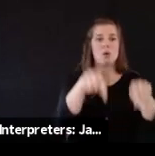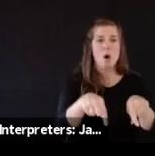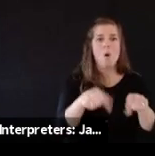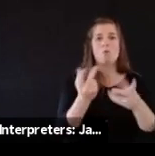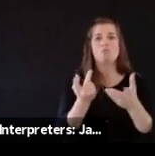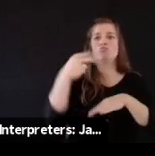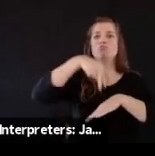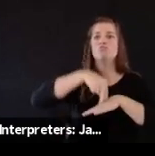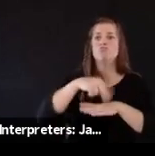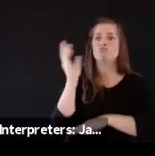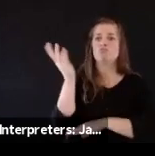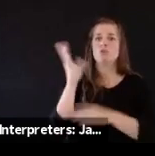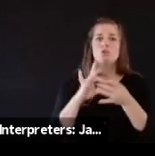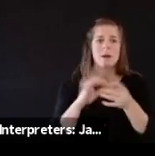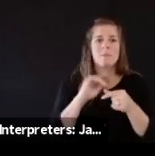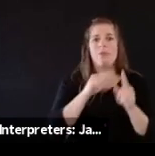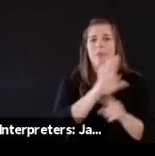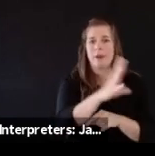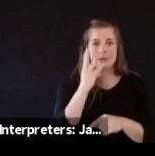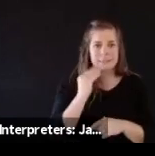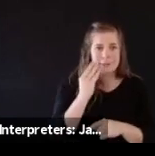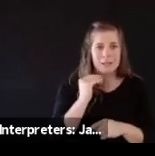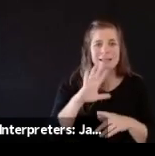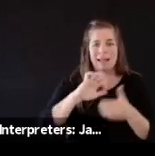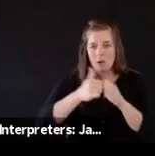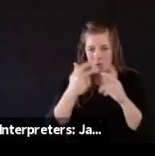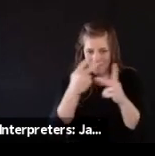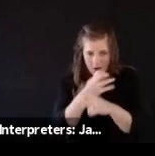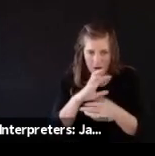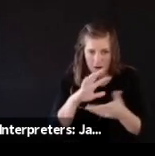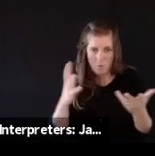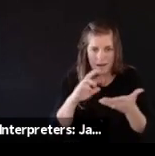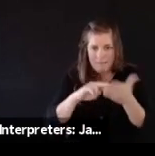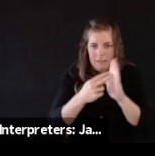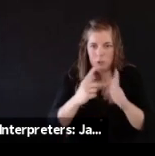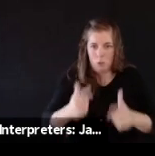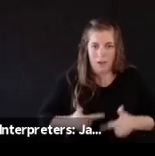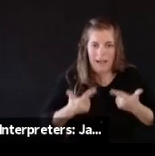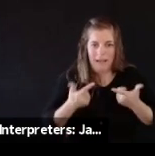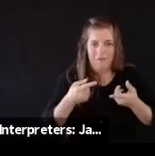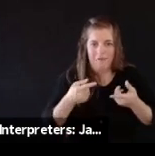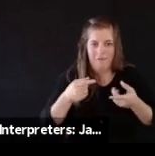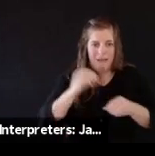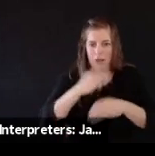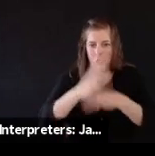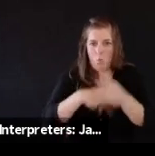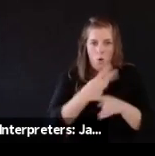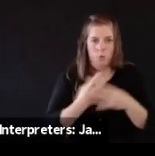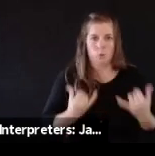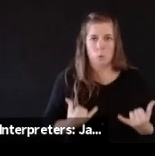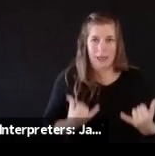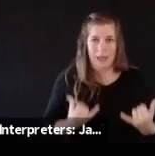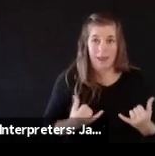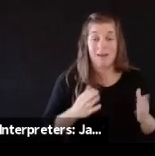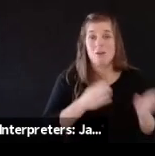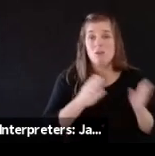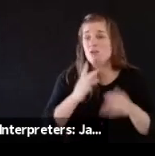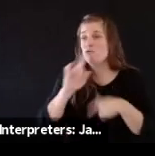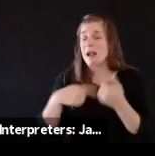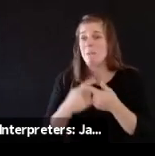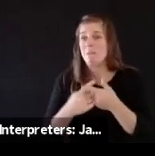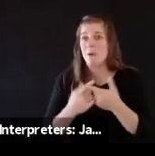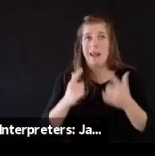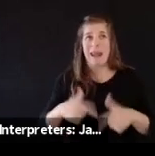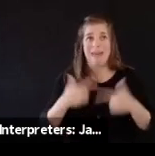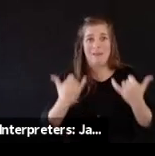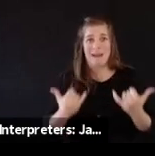to navigate what it meant to live in this day and time, and to also talk about real life in the midst of the civil rights movement that